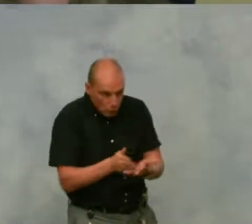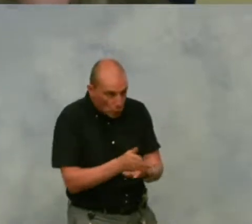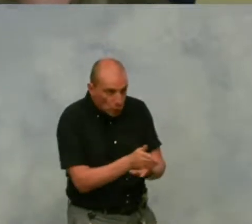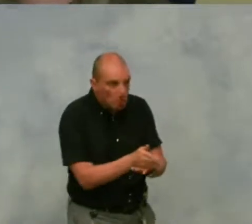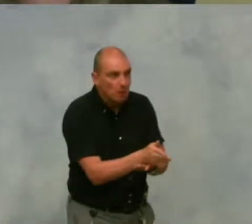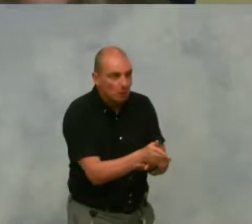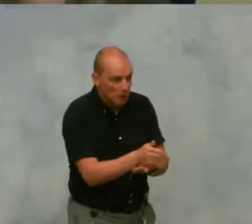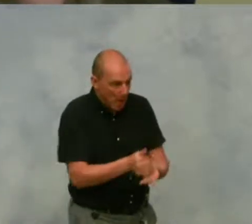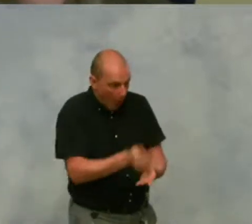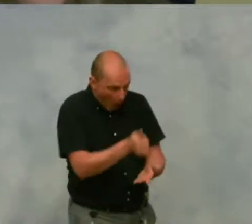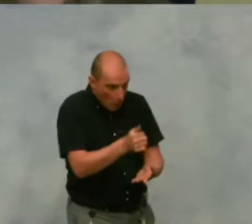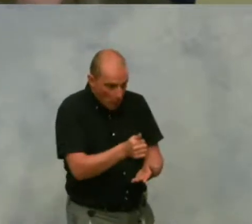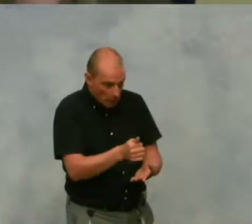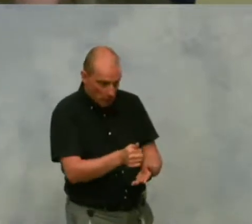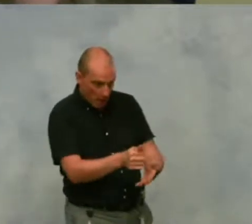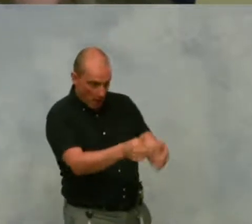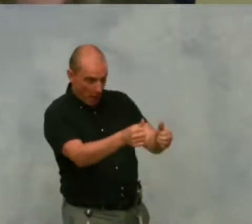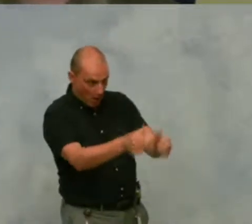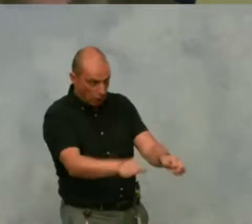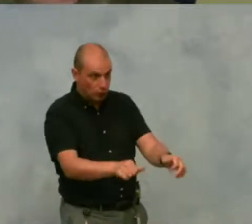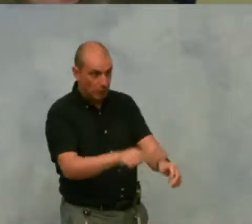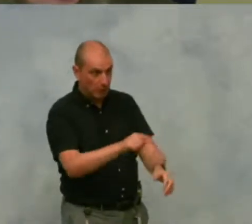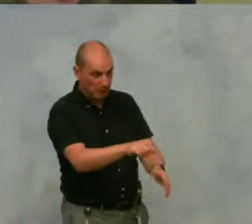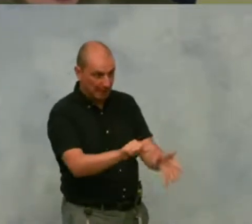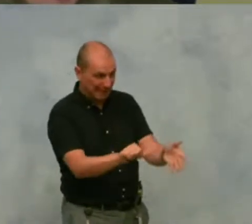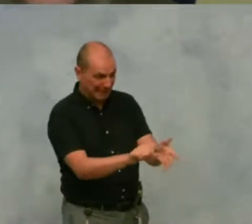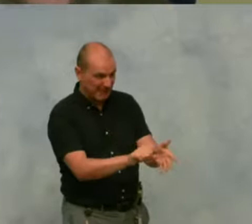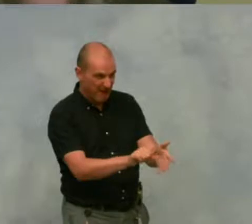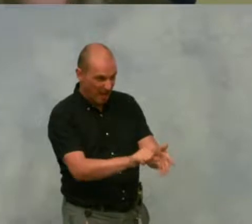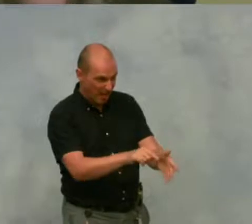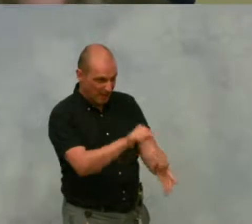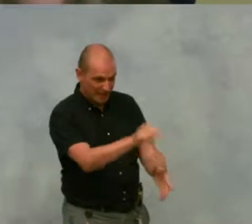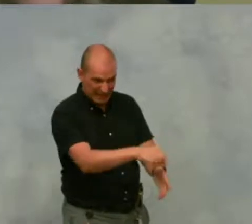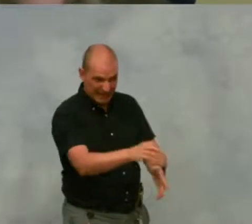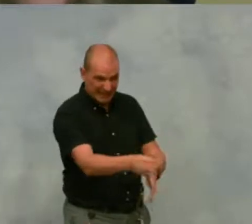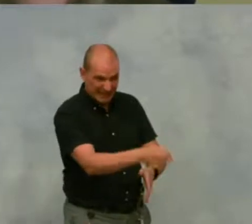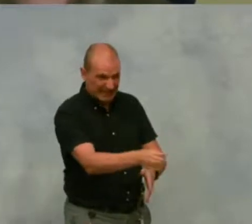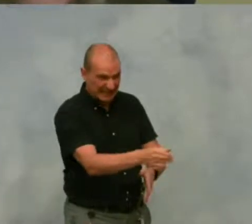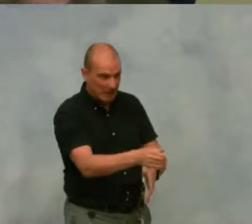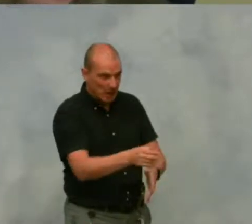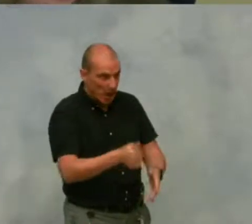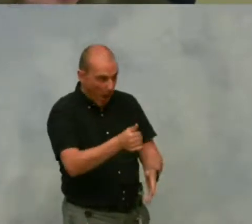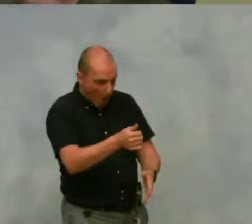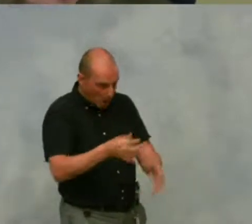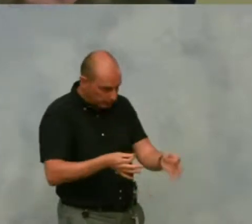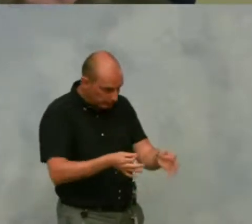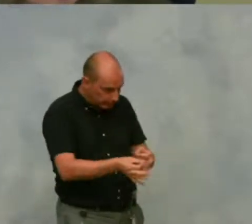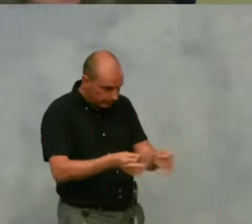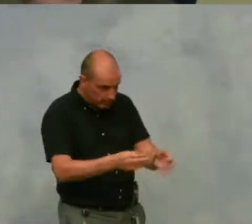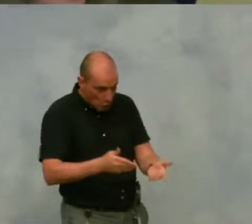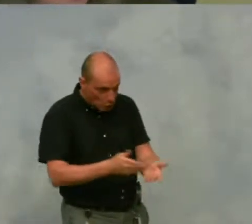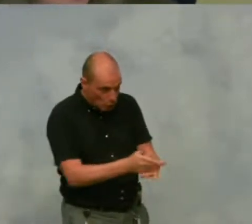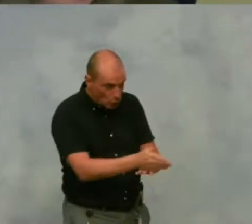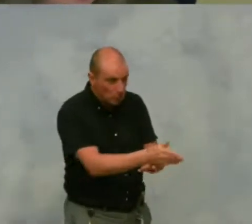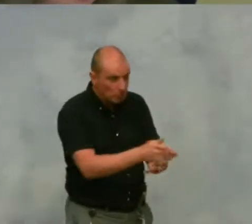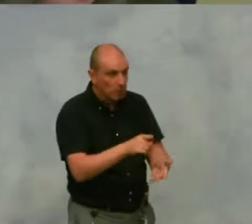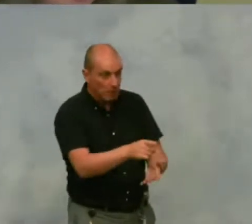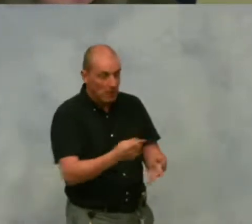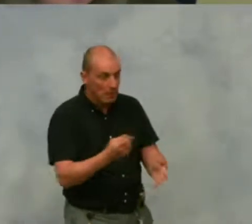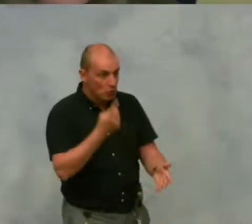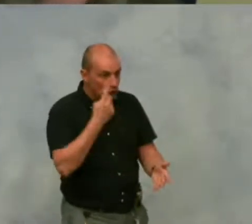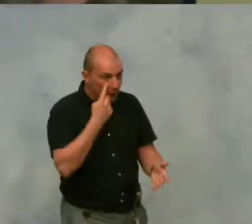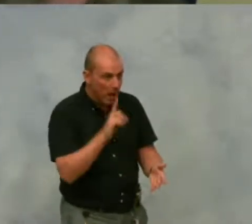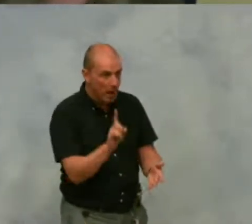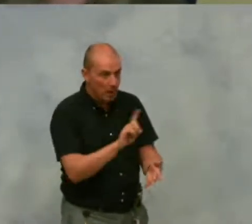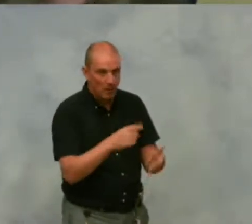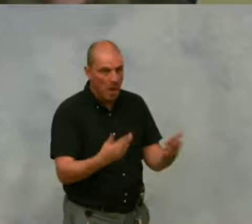own working practices. What can we make ourselves more attractive as an employer through changing? And